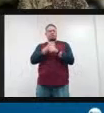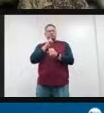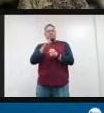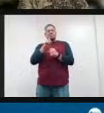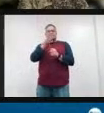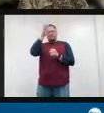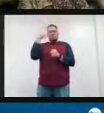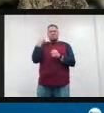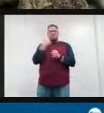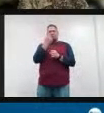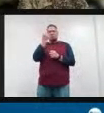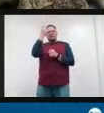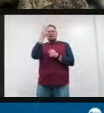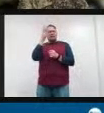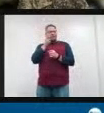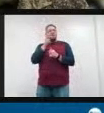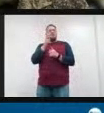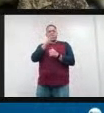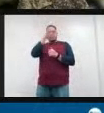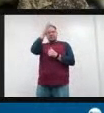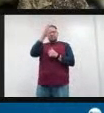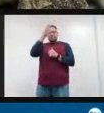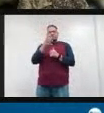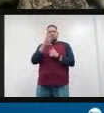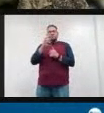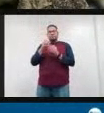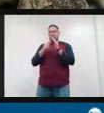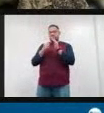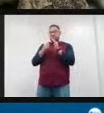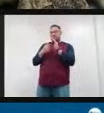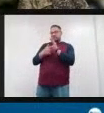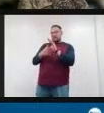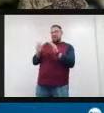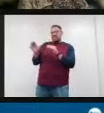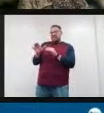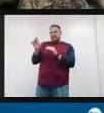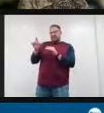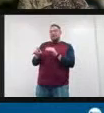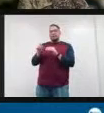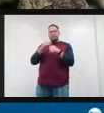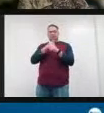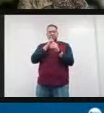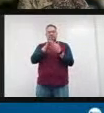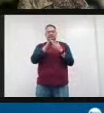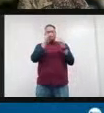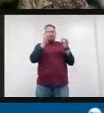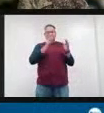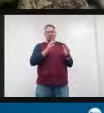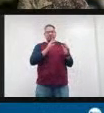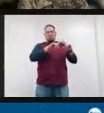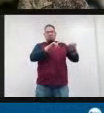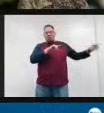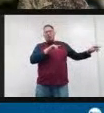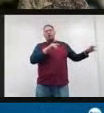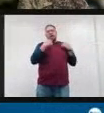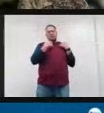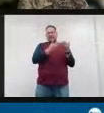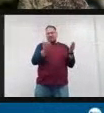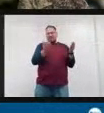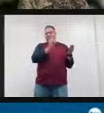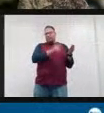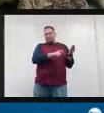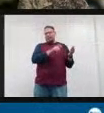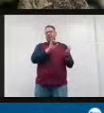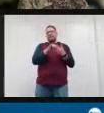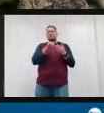and listen to the parents and represent their needs and make sure the teachers and others have all the resources for that. So that is